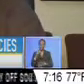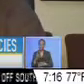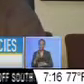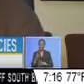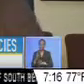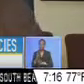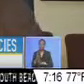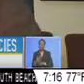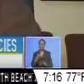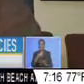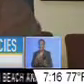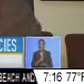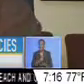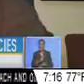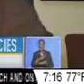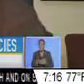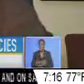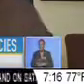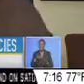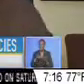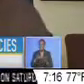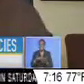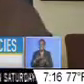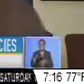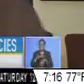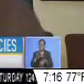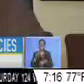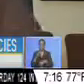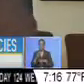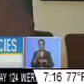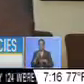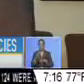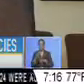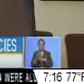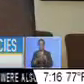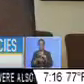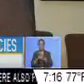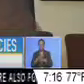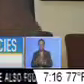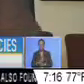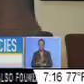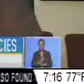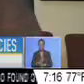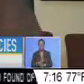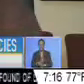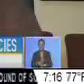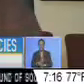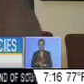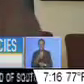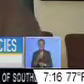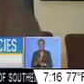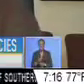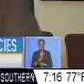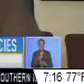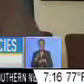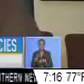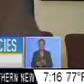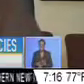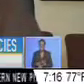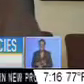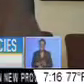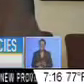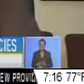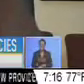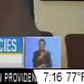of year unless it has the head and the skin intact. And then our enforcement officers, they're trained in determining whether it's really fresh